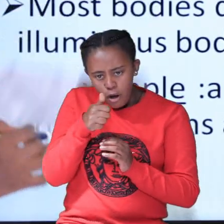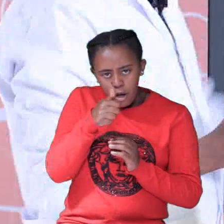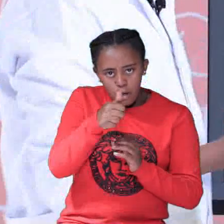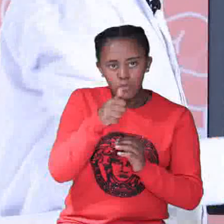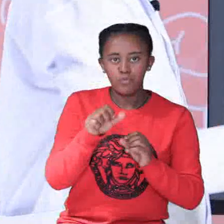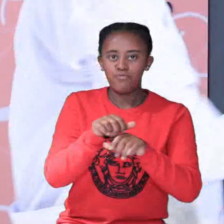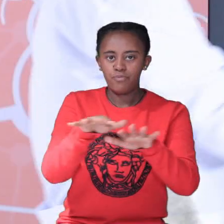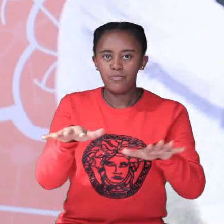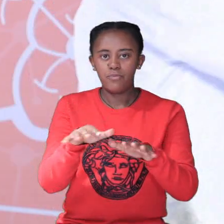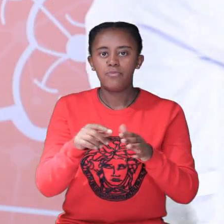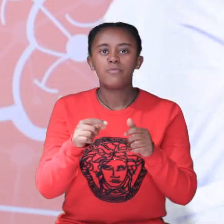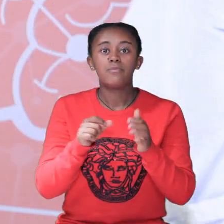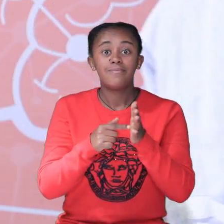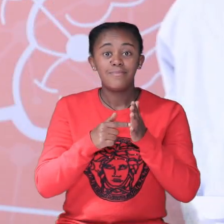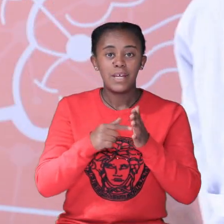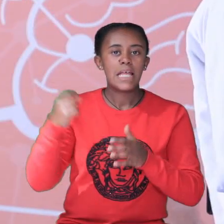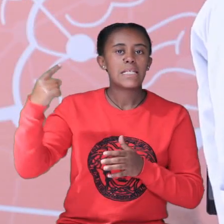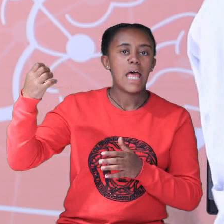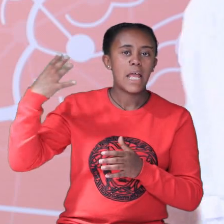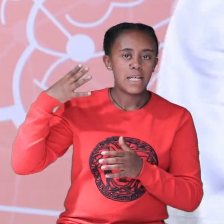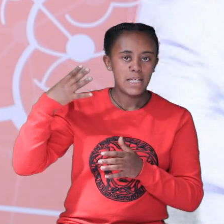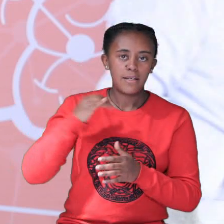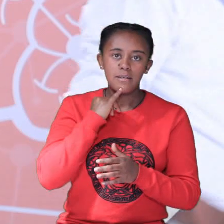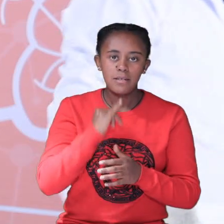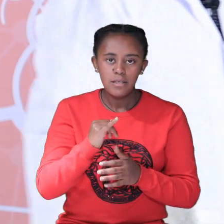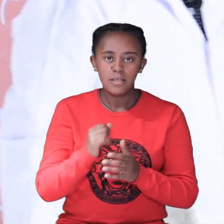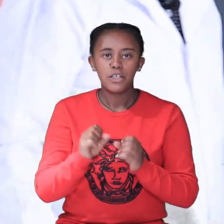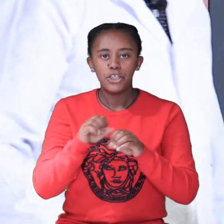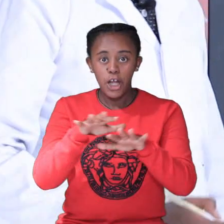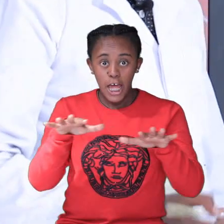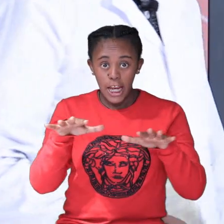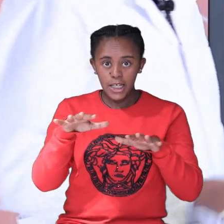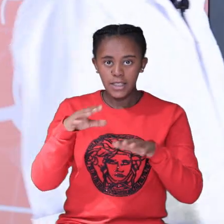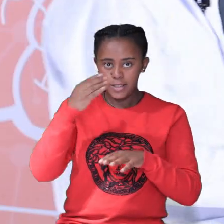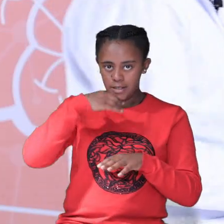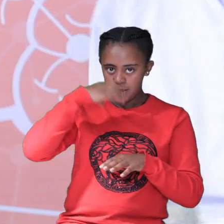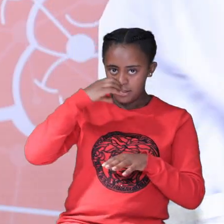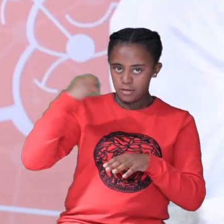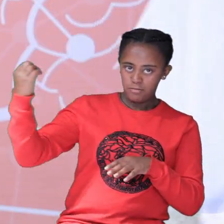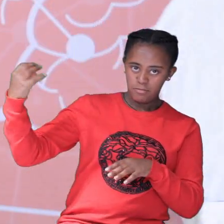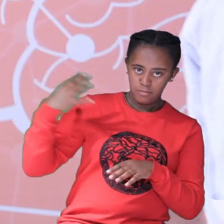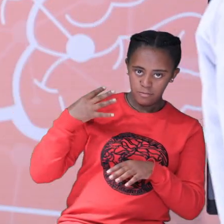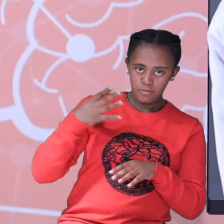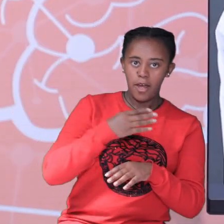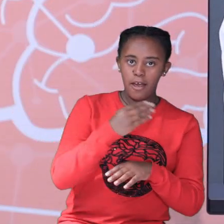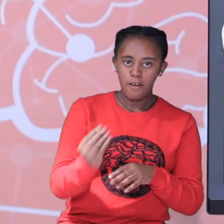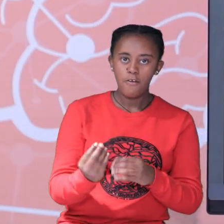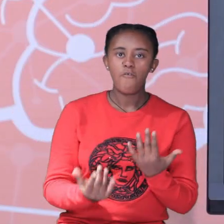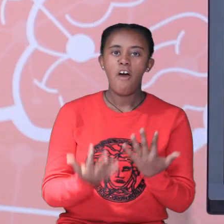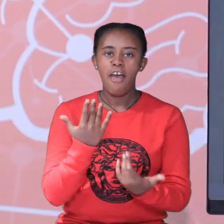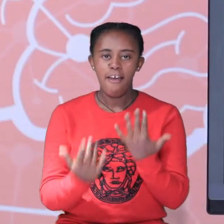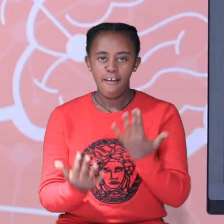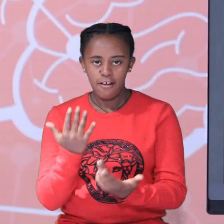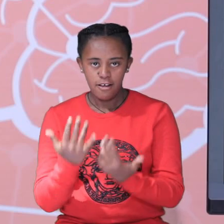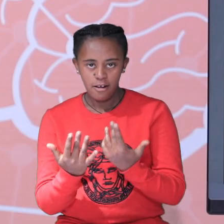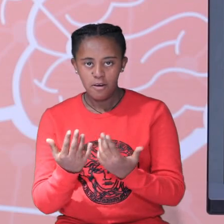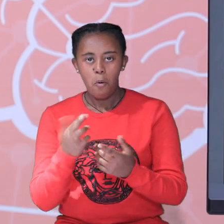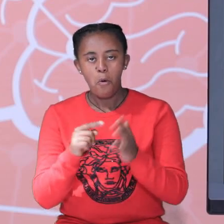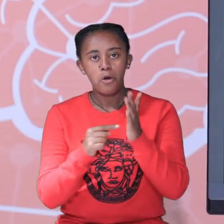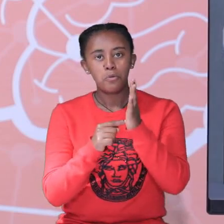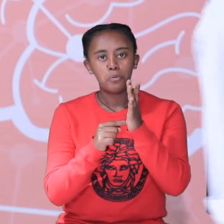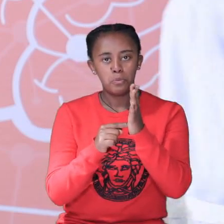example, the sun is generate heat by their own, and fire, burning